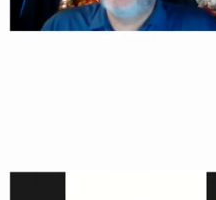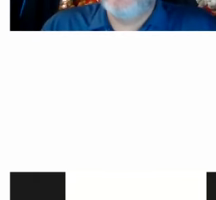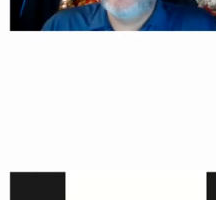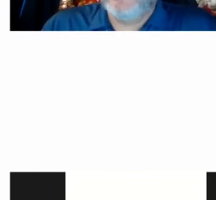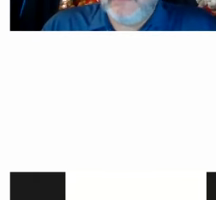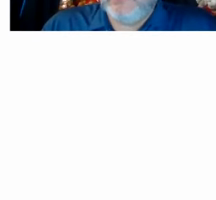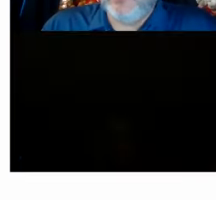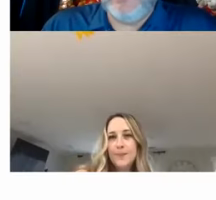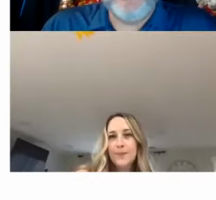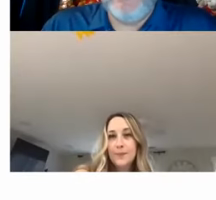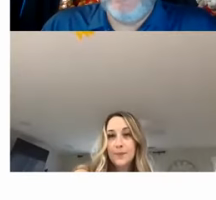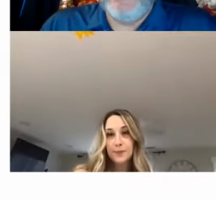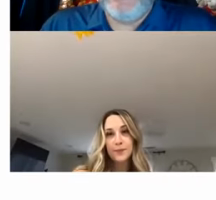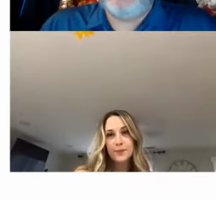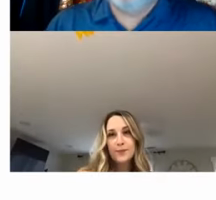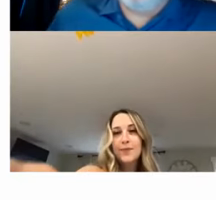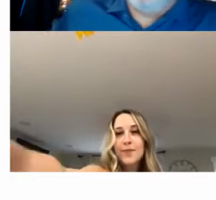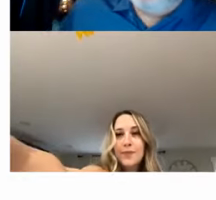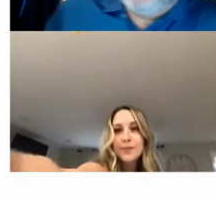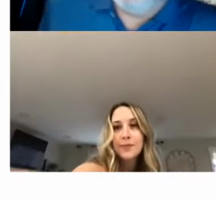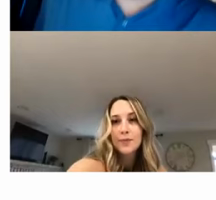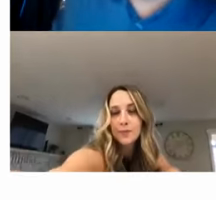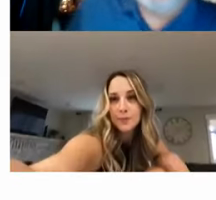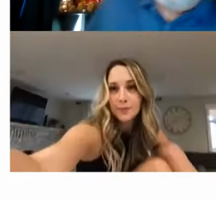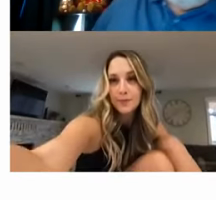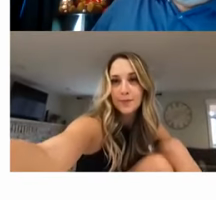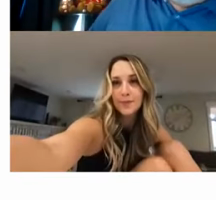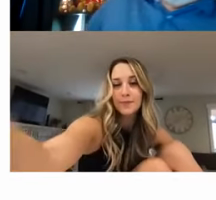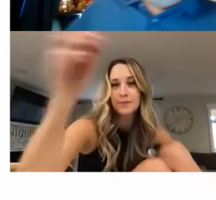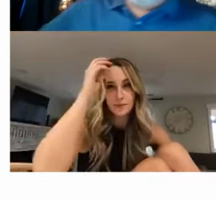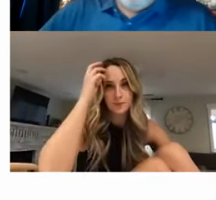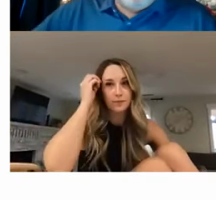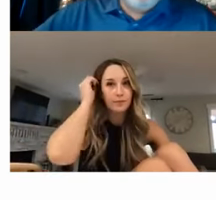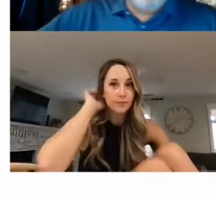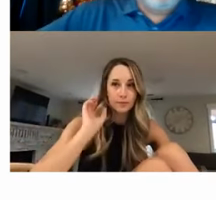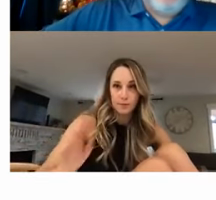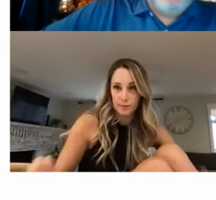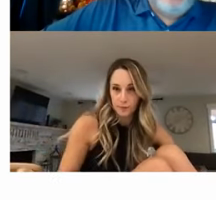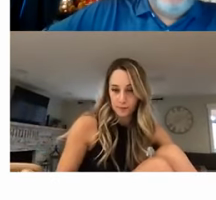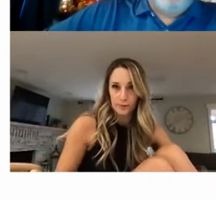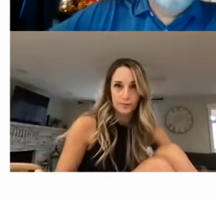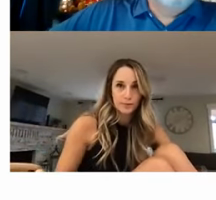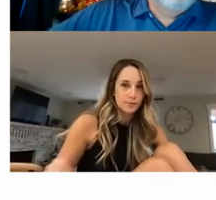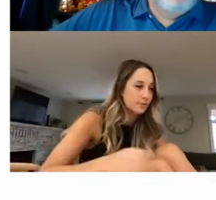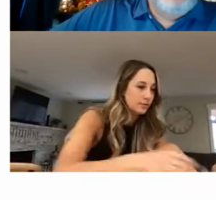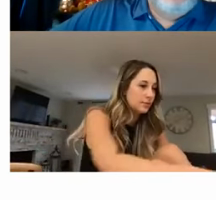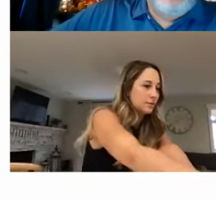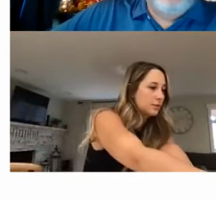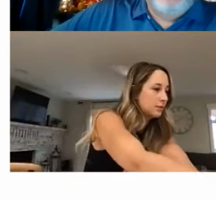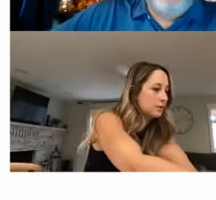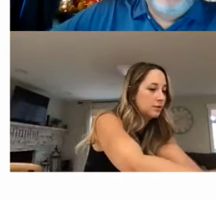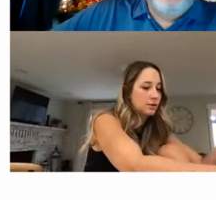Good morning. Good morning. Excellent. All right, let's talk game plan. Today is Wednesday, September